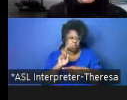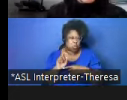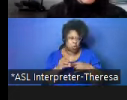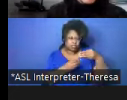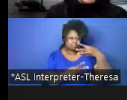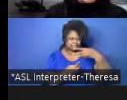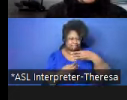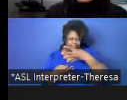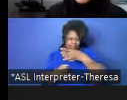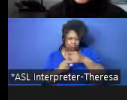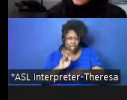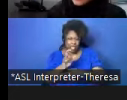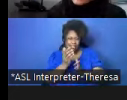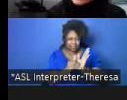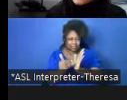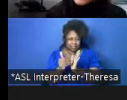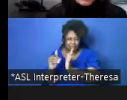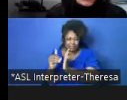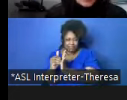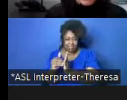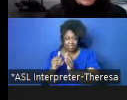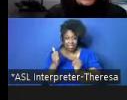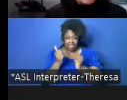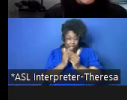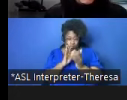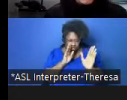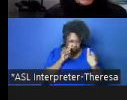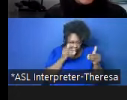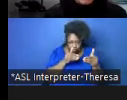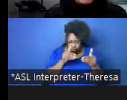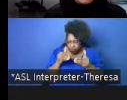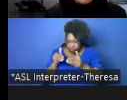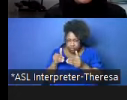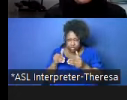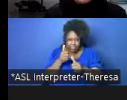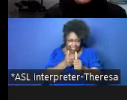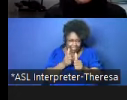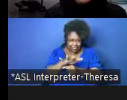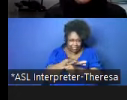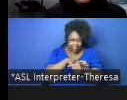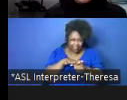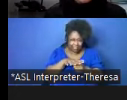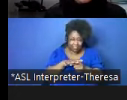site specific. And Carl, it sounds like you have a question.